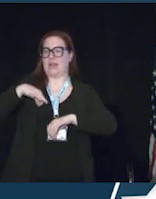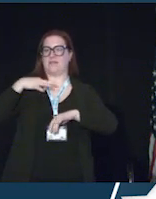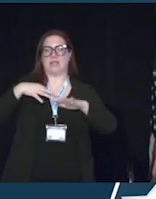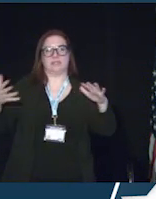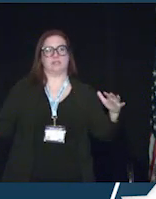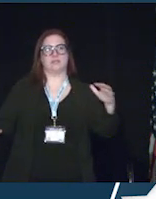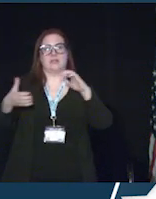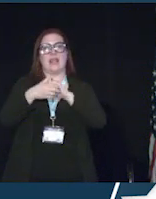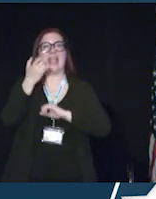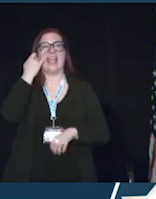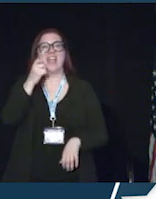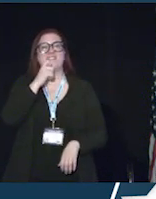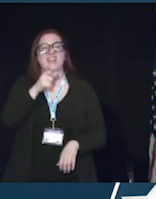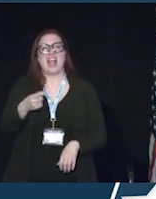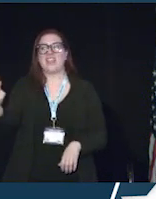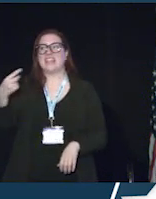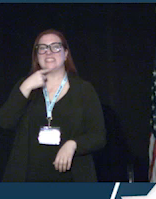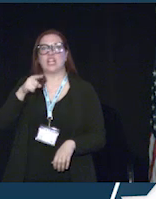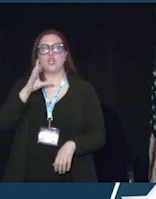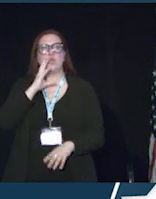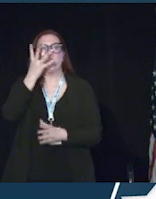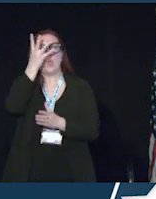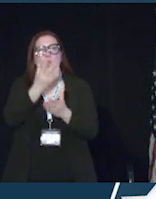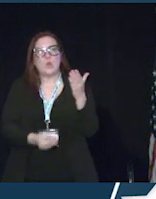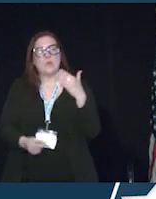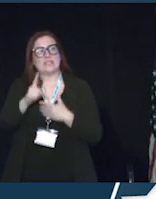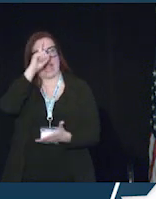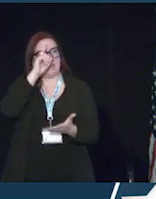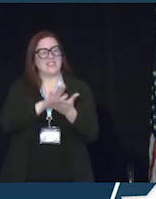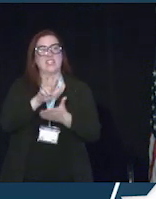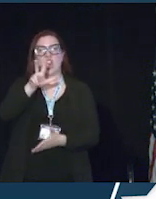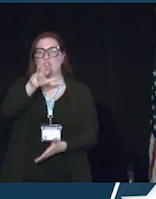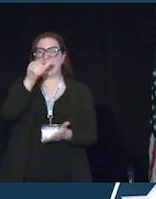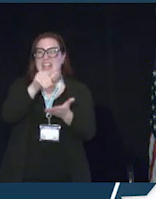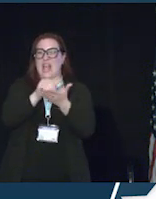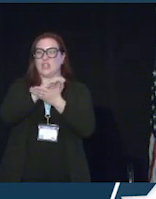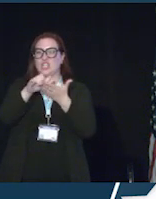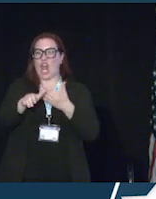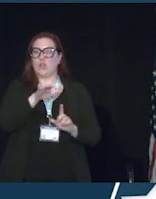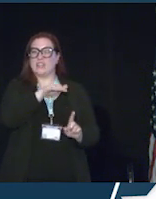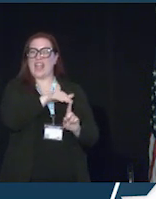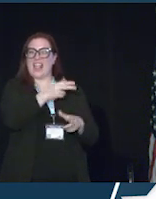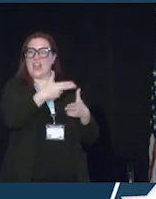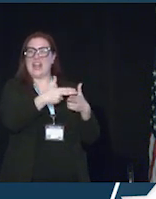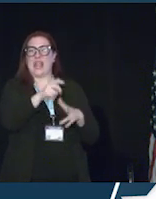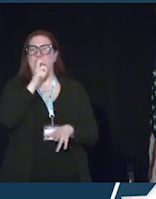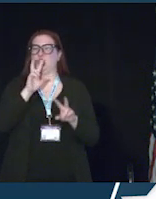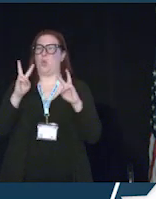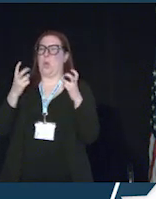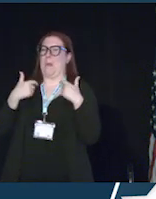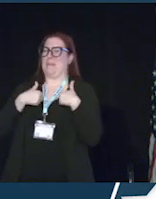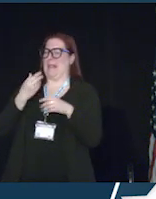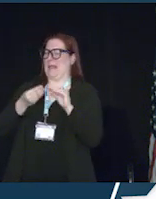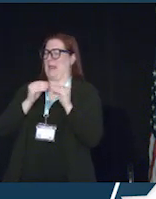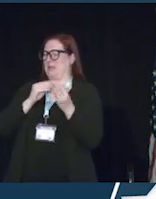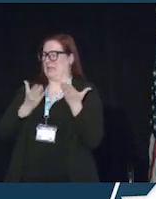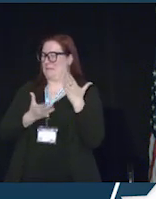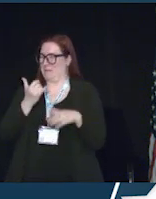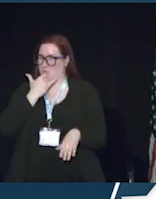will lose, I believe, $3,000 to their name. Don't quote me on